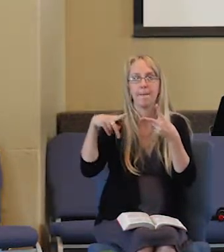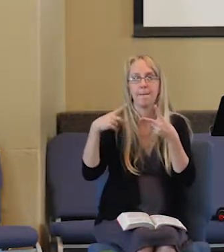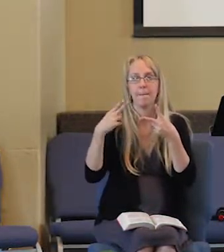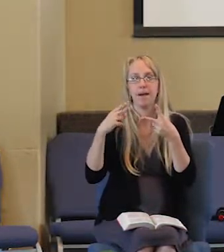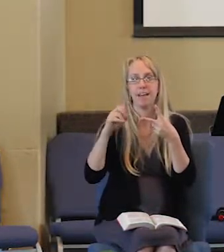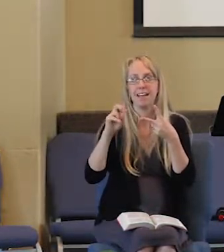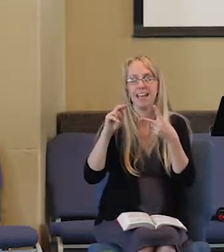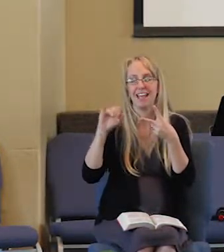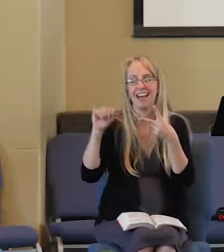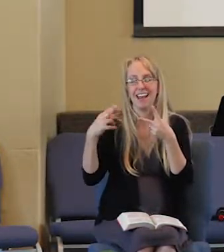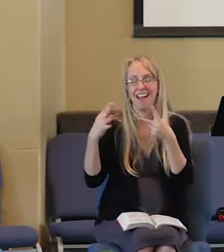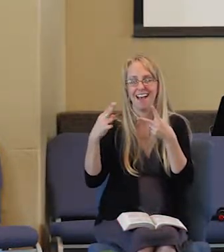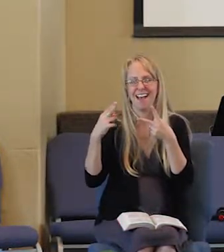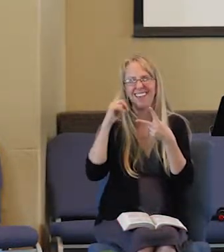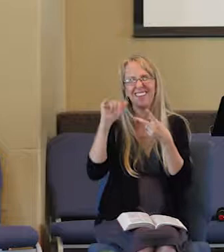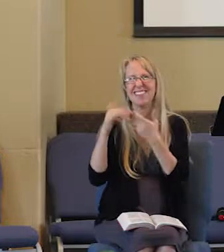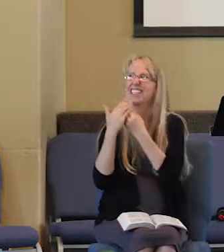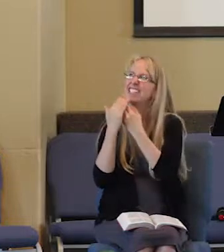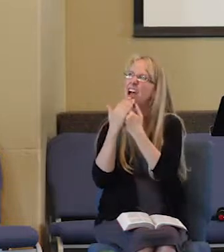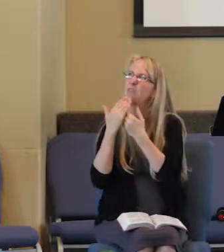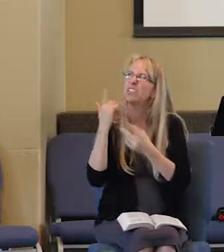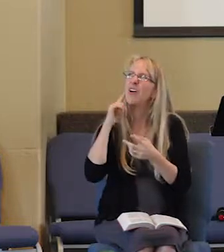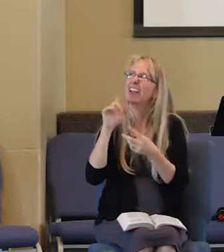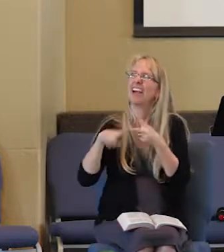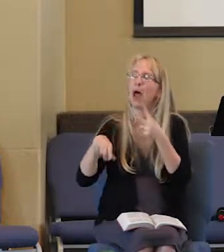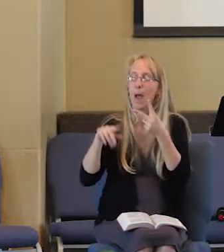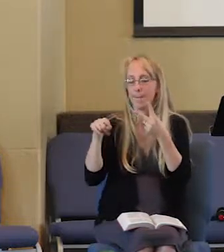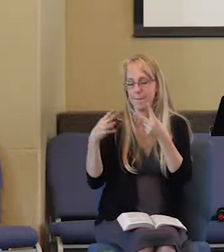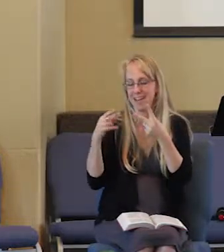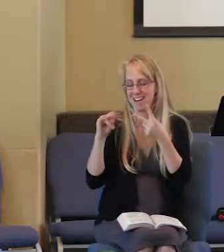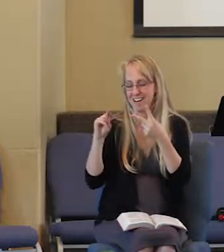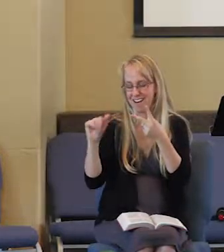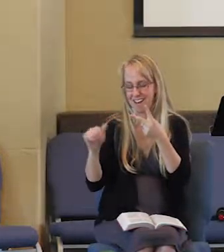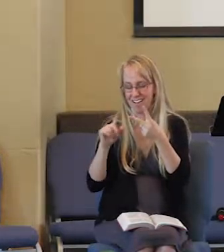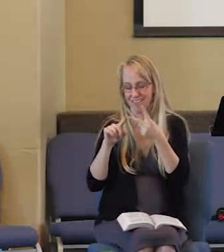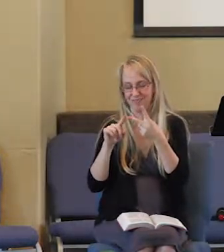Peninnah is a sandwich, so I can't go that way. So Peninnah,